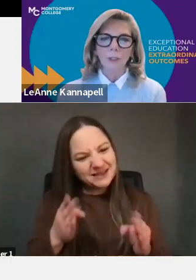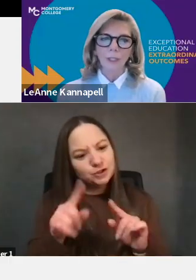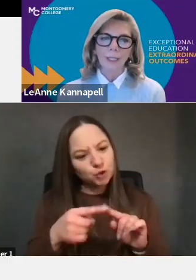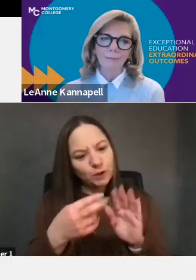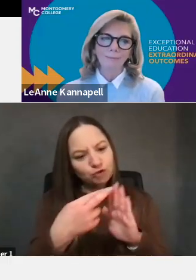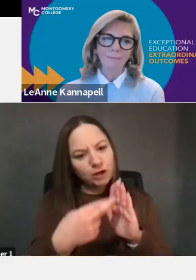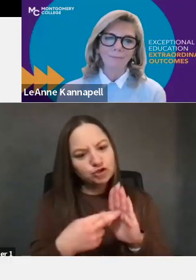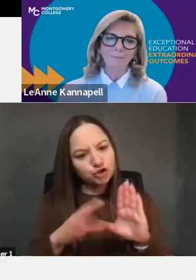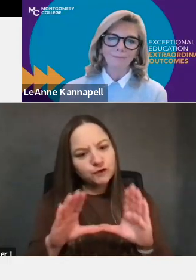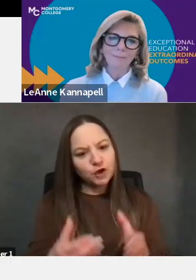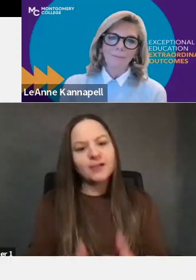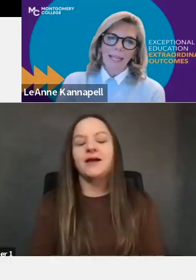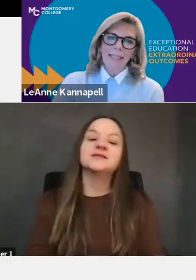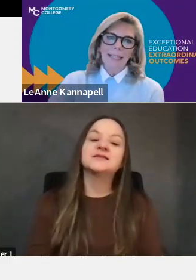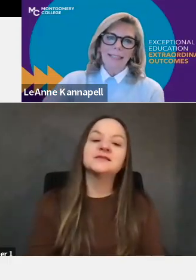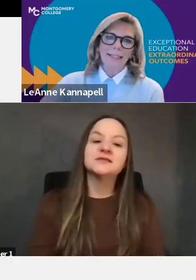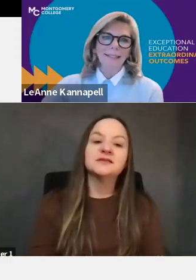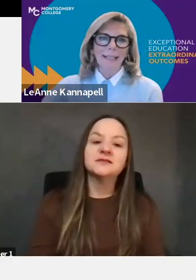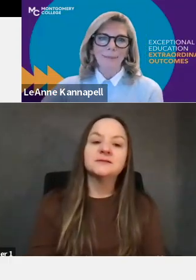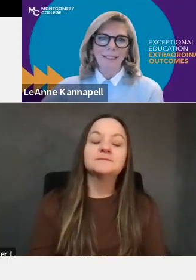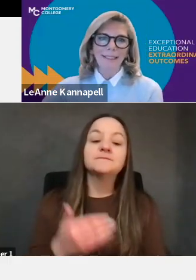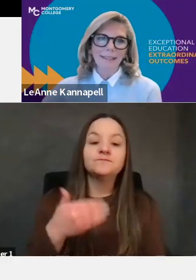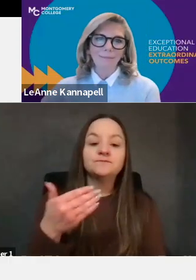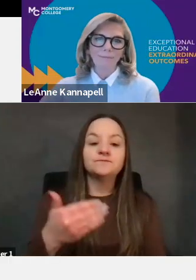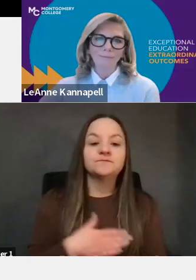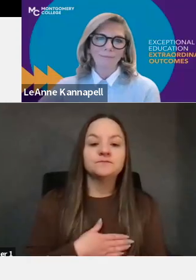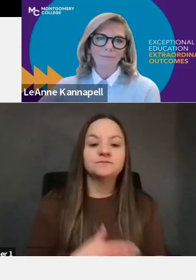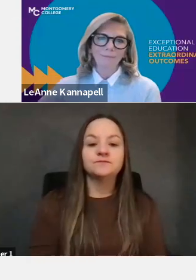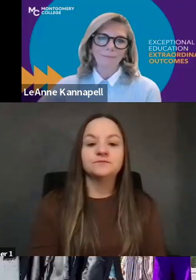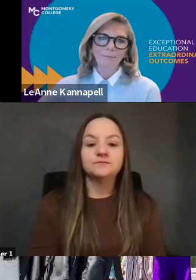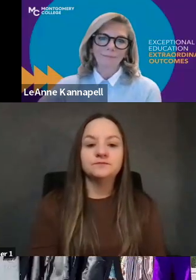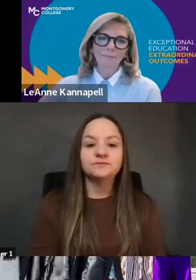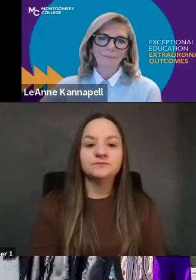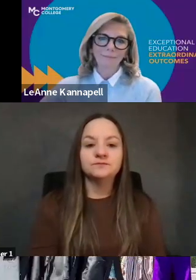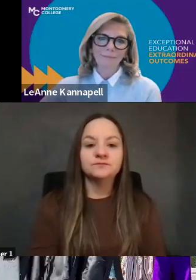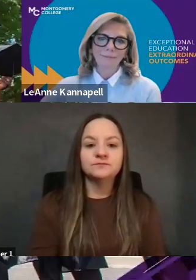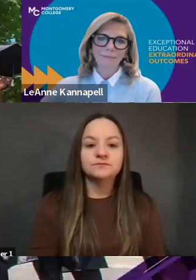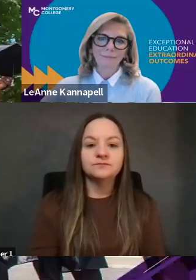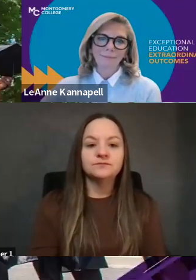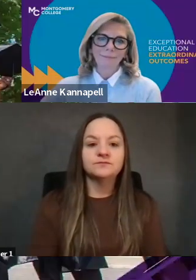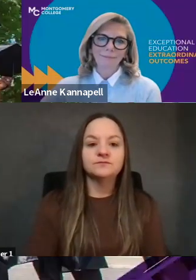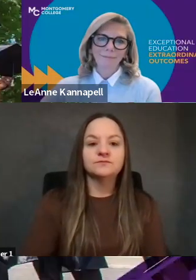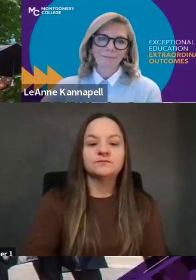when you're registering. Next slide, please.